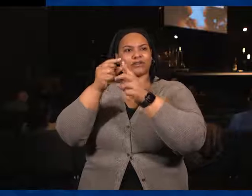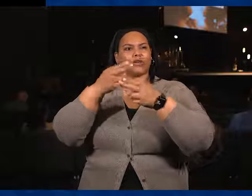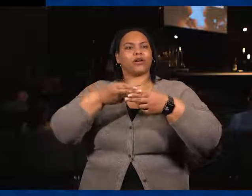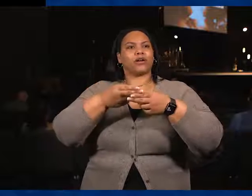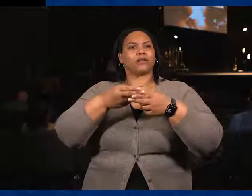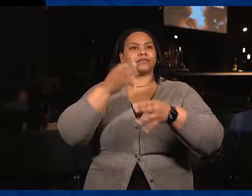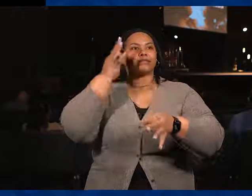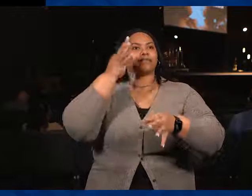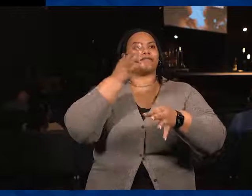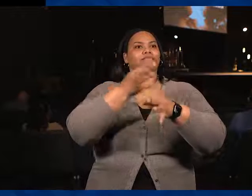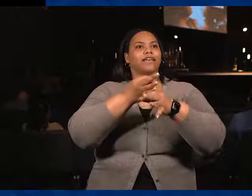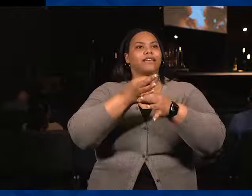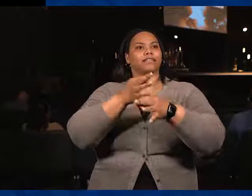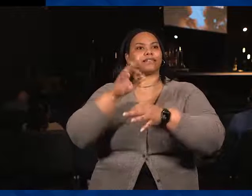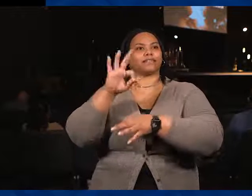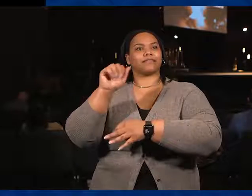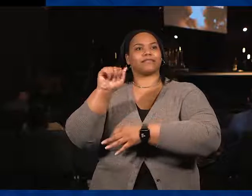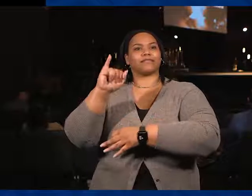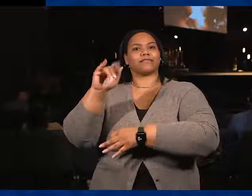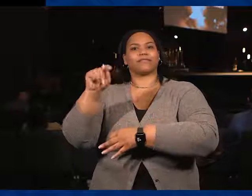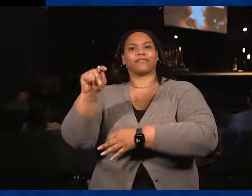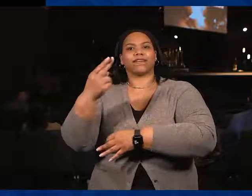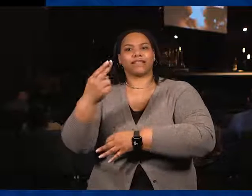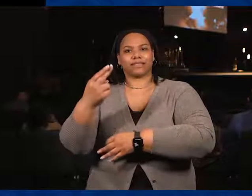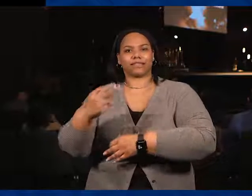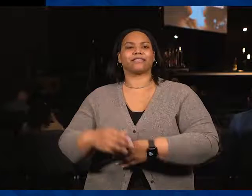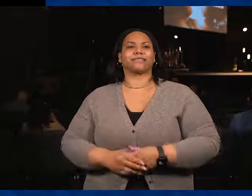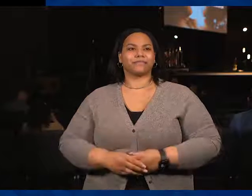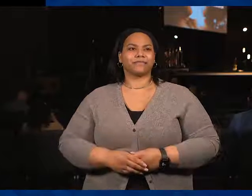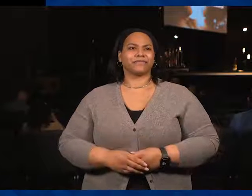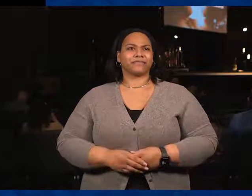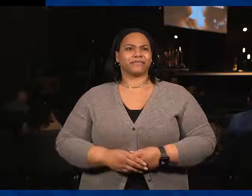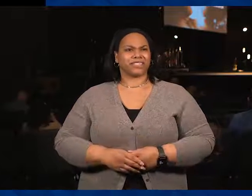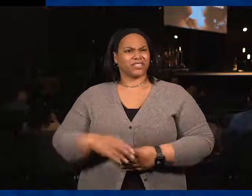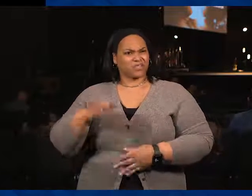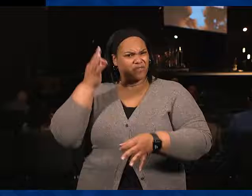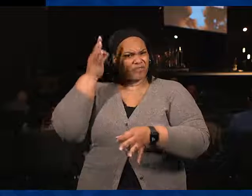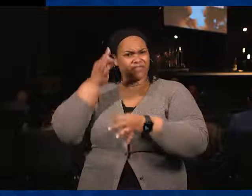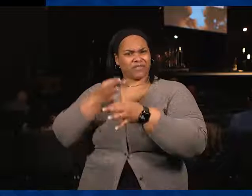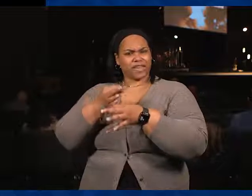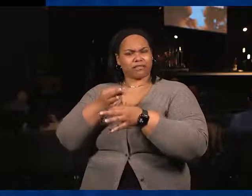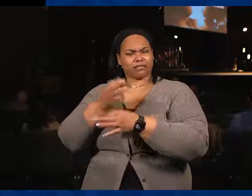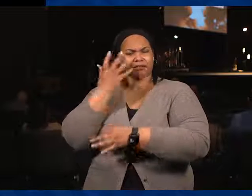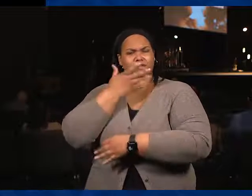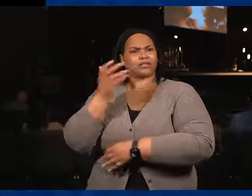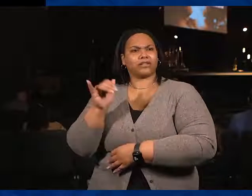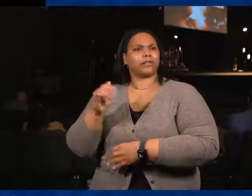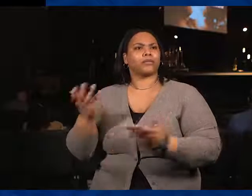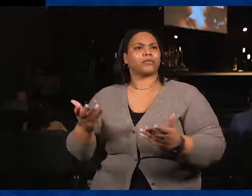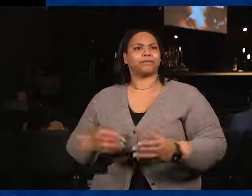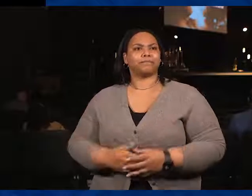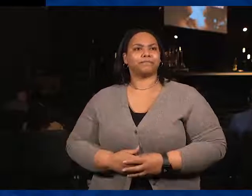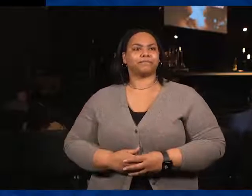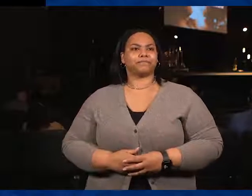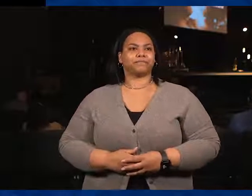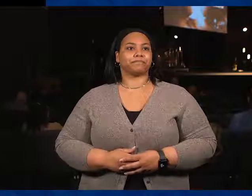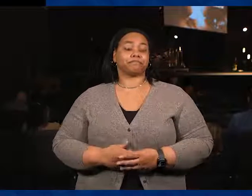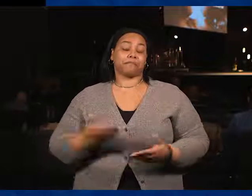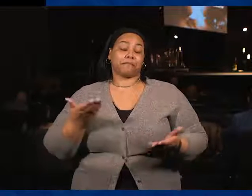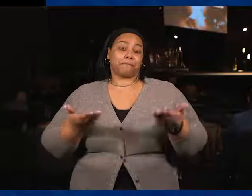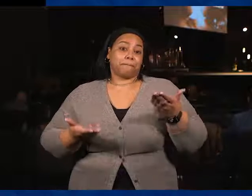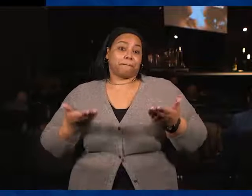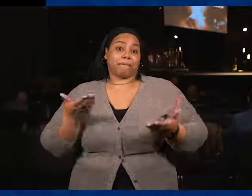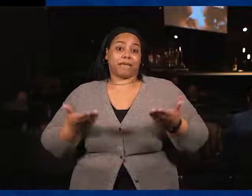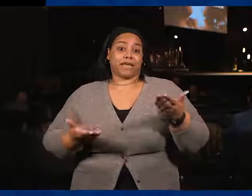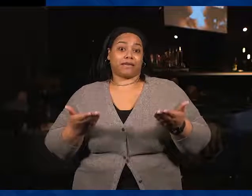faith. Somebody say faith. Yeah, faith. What does faith look like? Maybe,